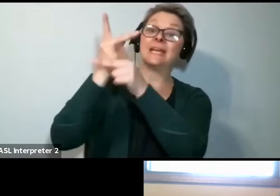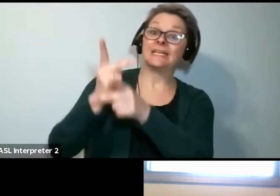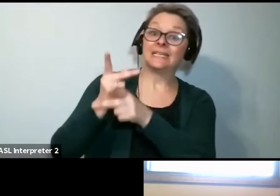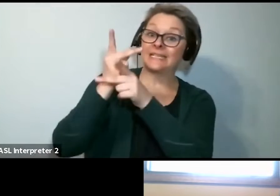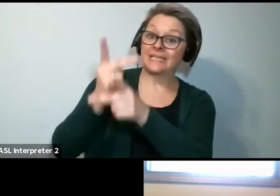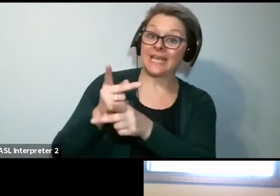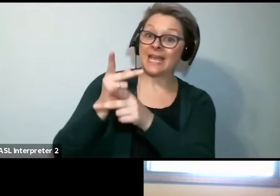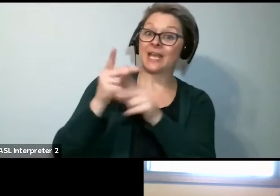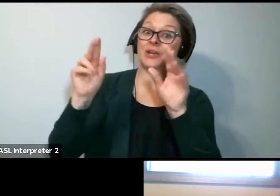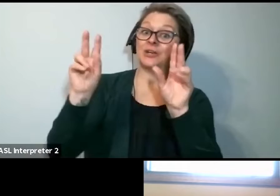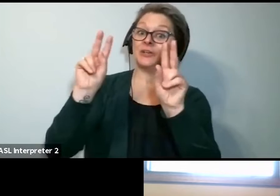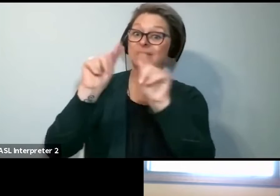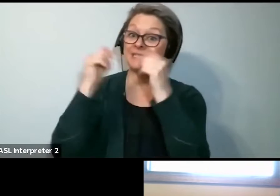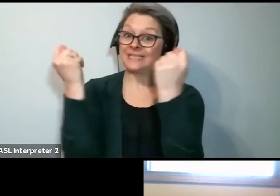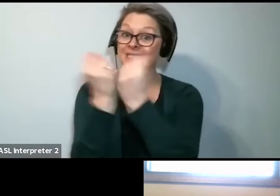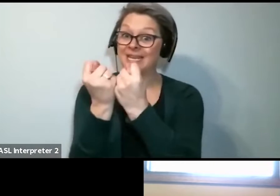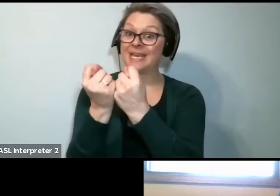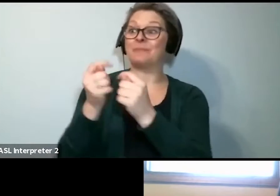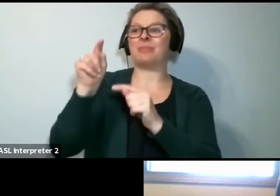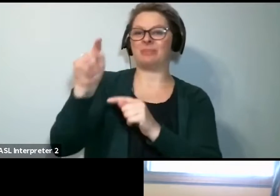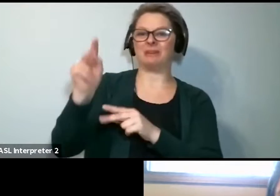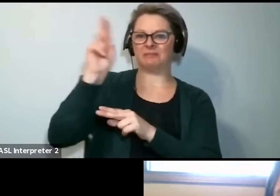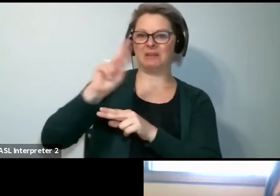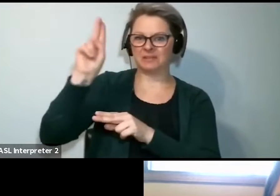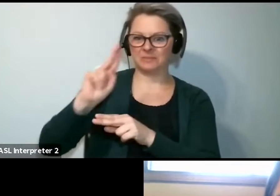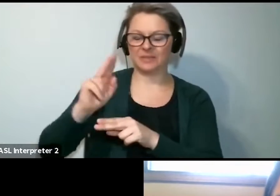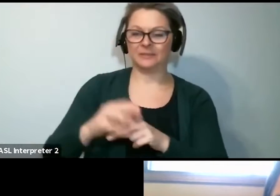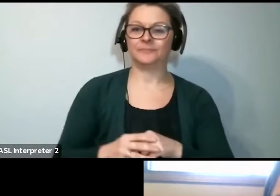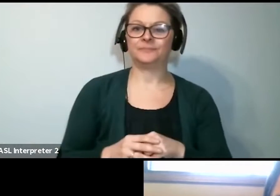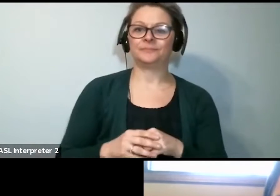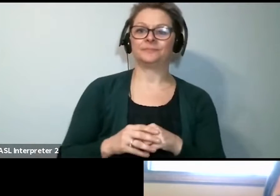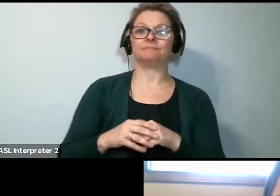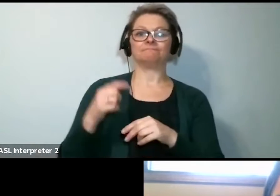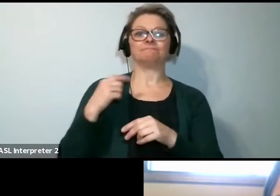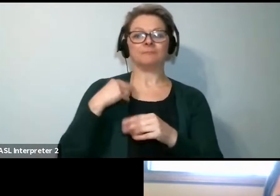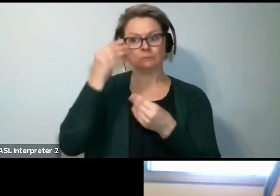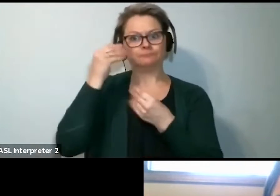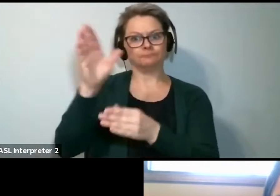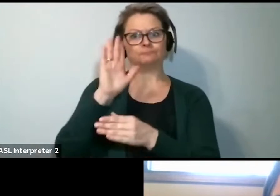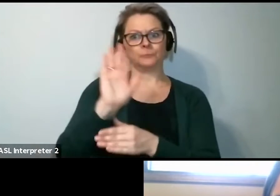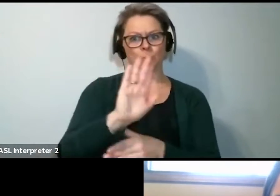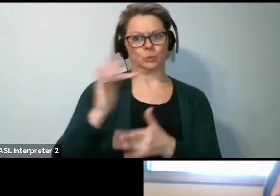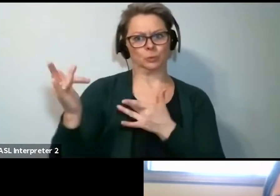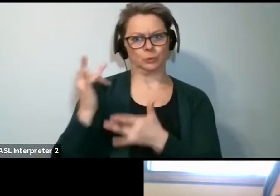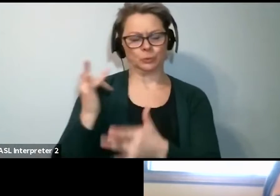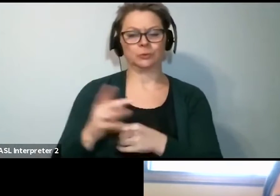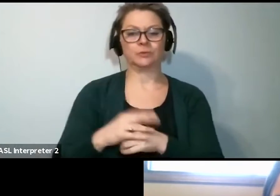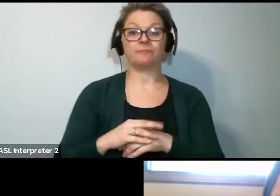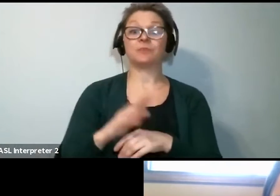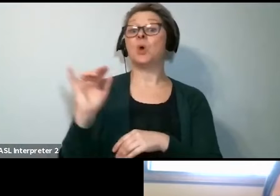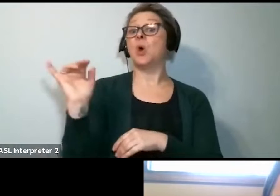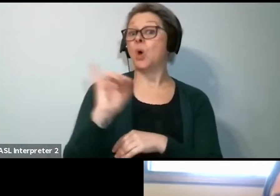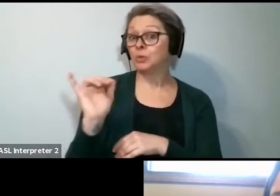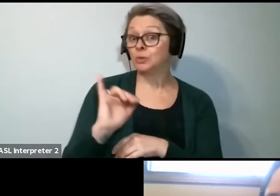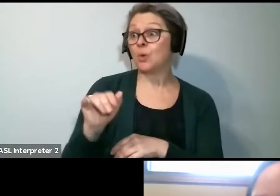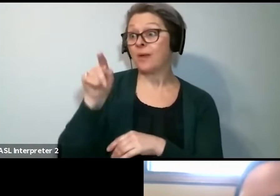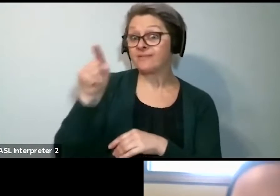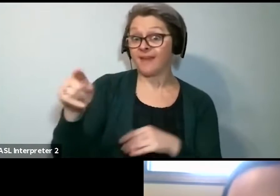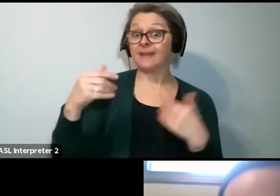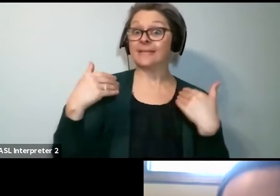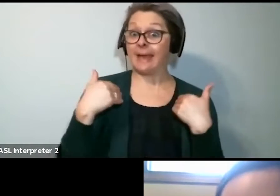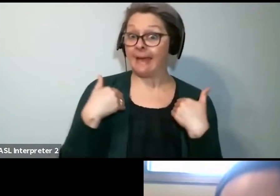and shared your observations regarding the Redacted. I have also confirmed that the site has a